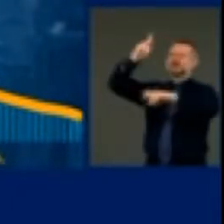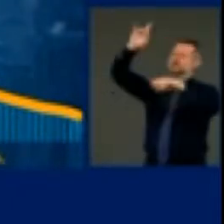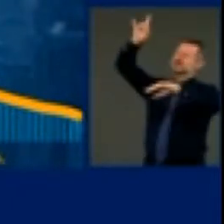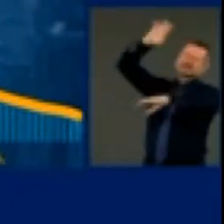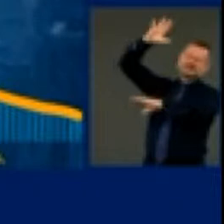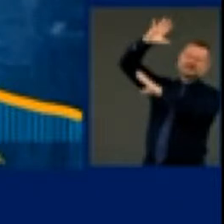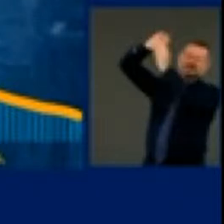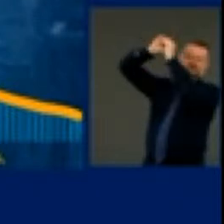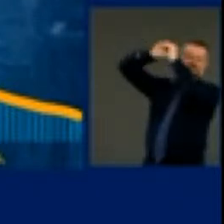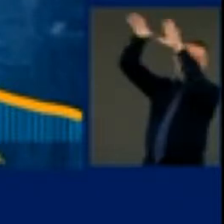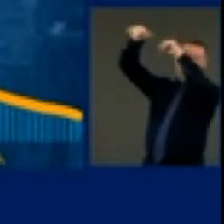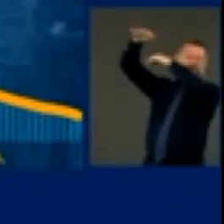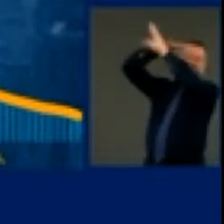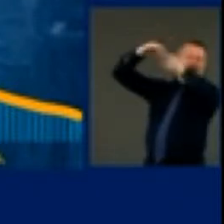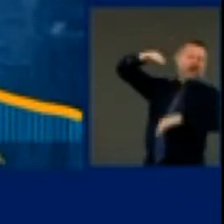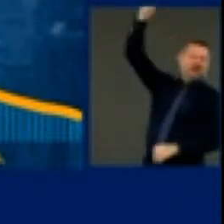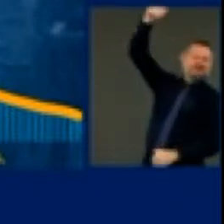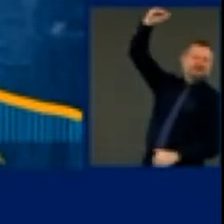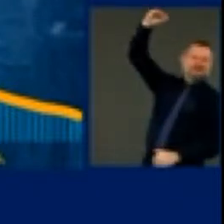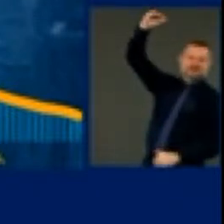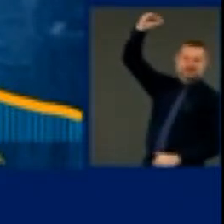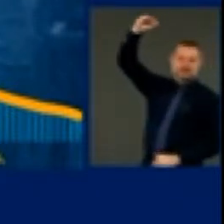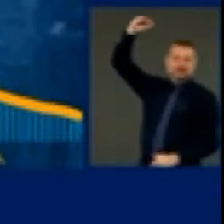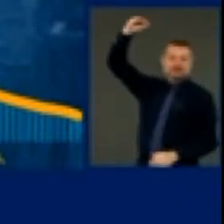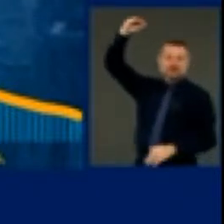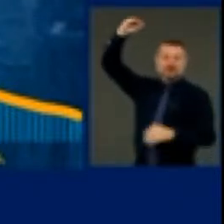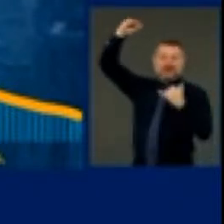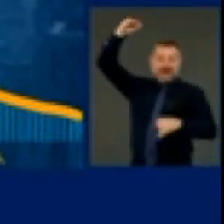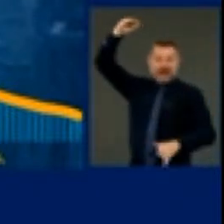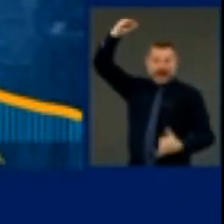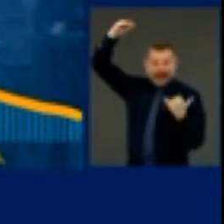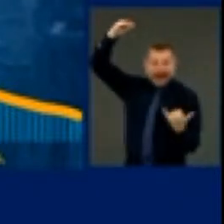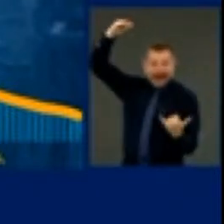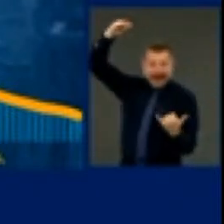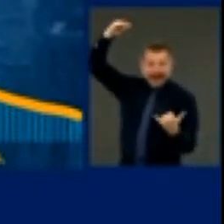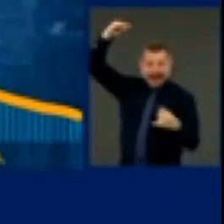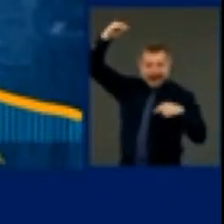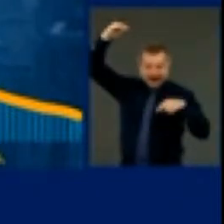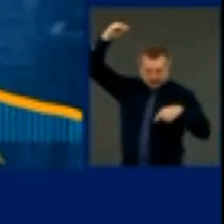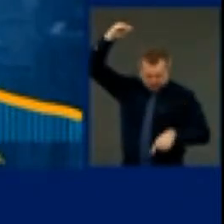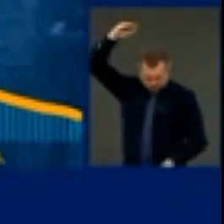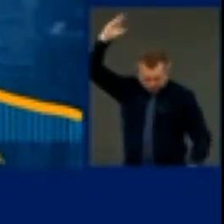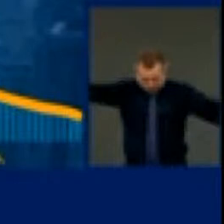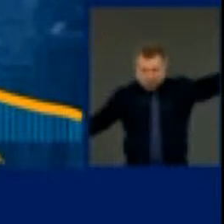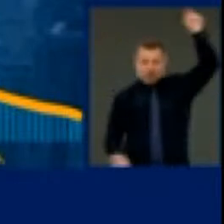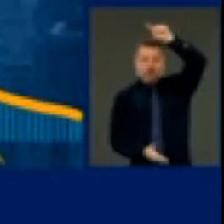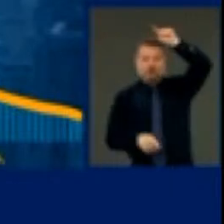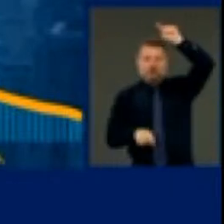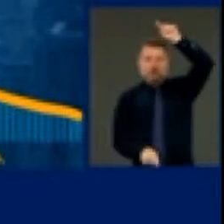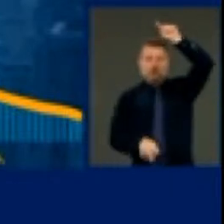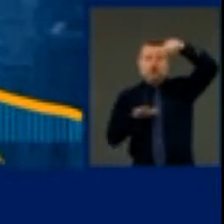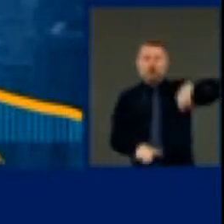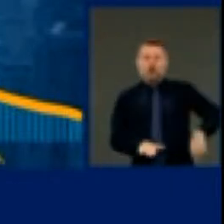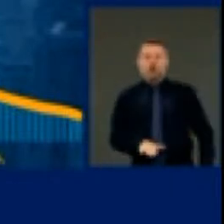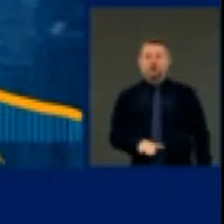the highest. We now have the lowest rate of